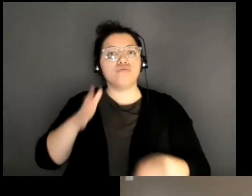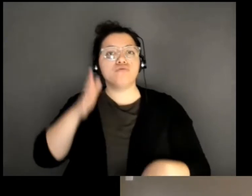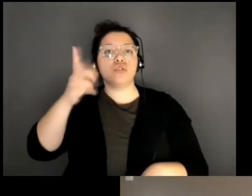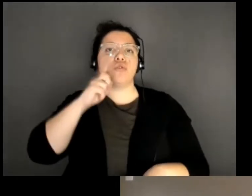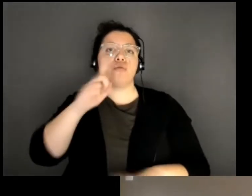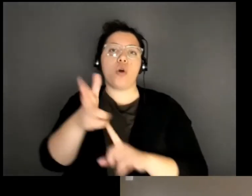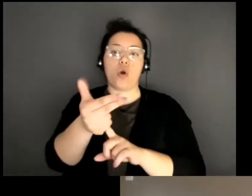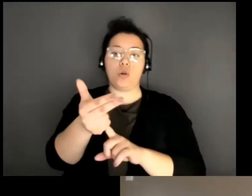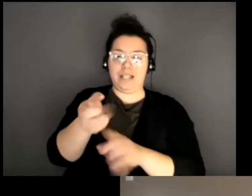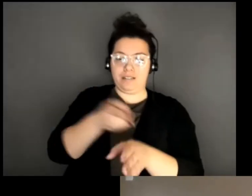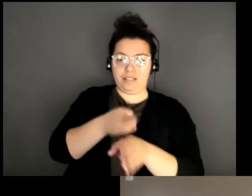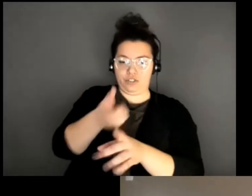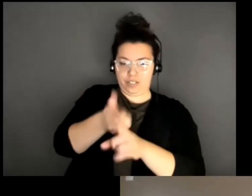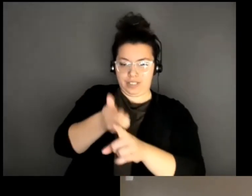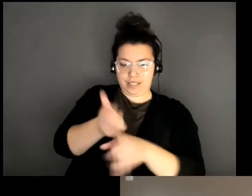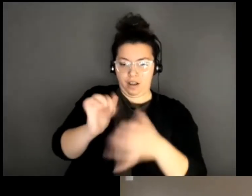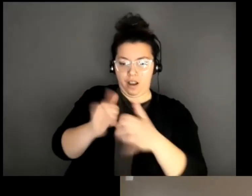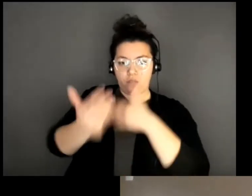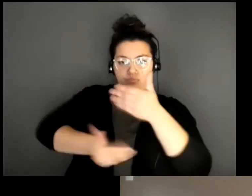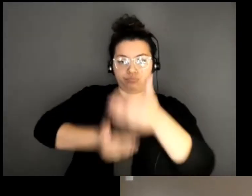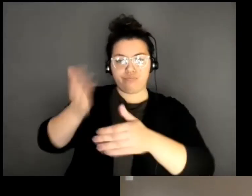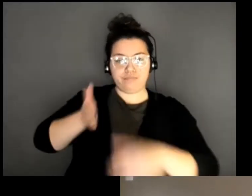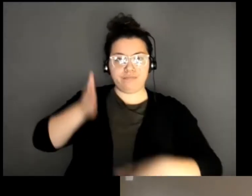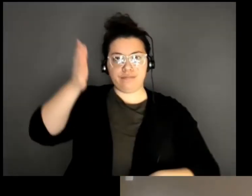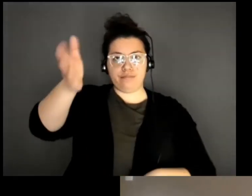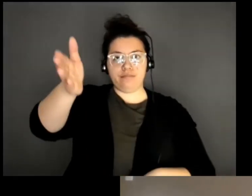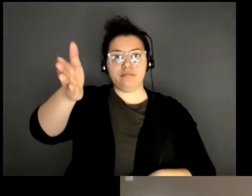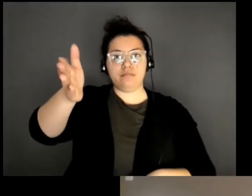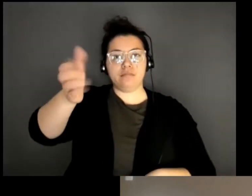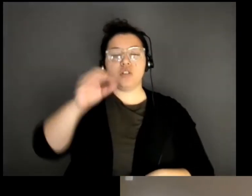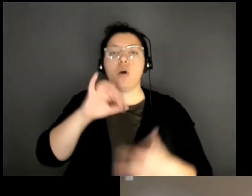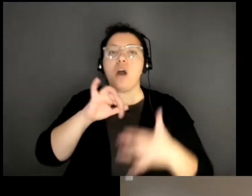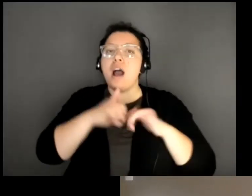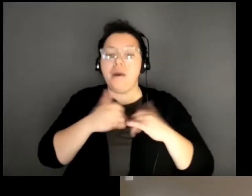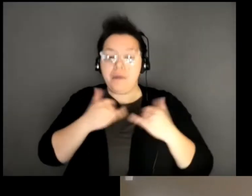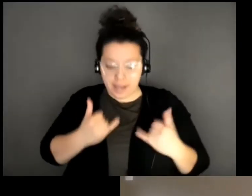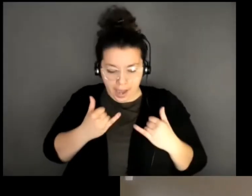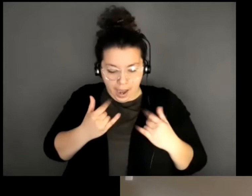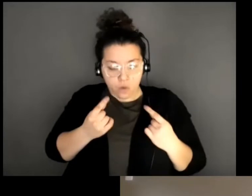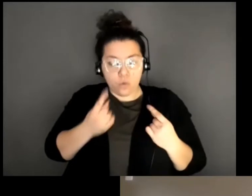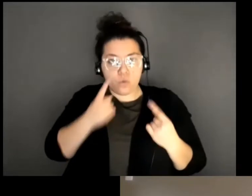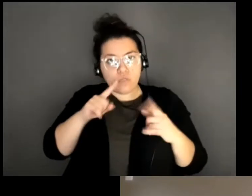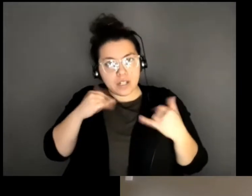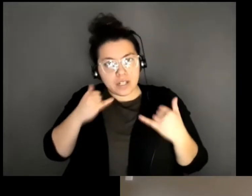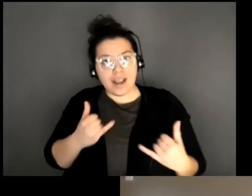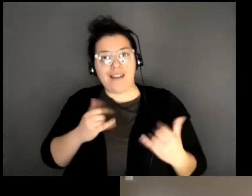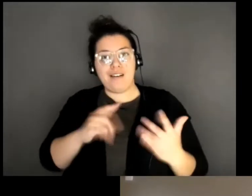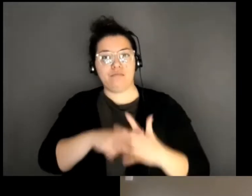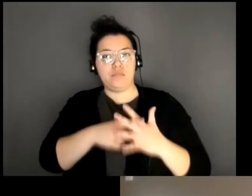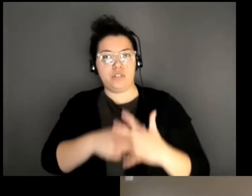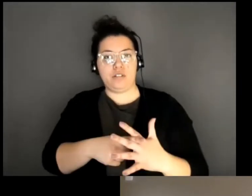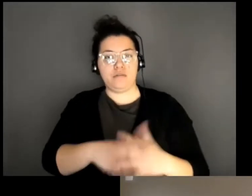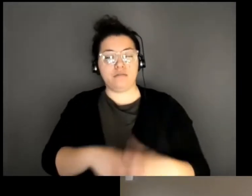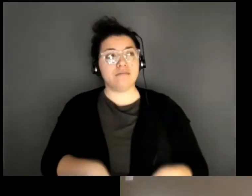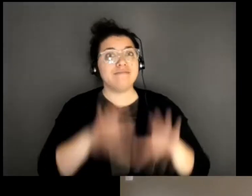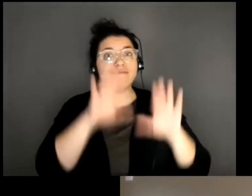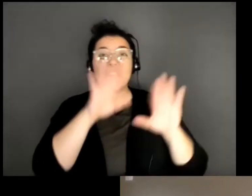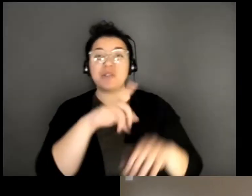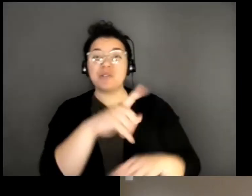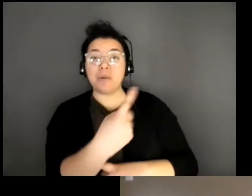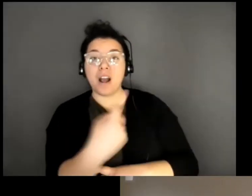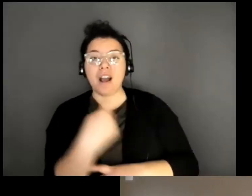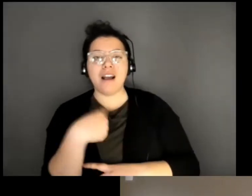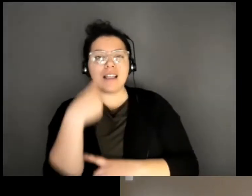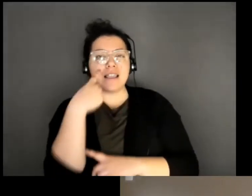How can students today get started? Sure, great question. And I think the piece about